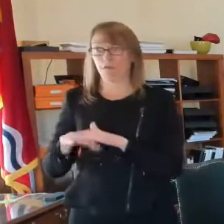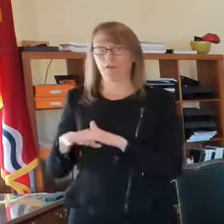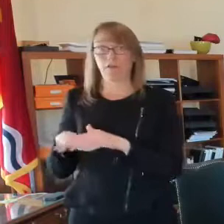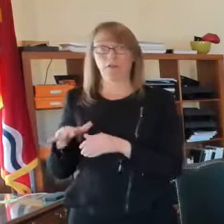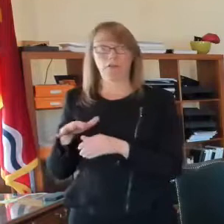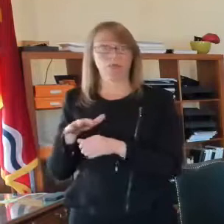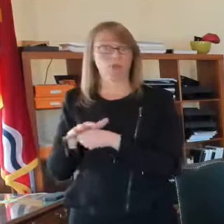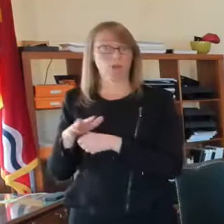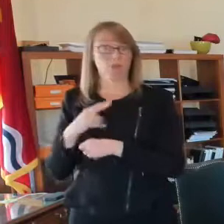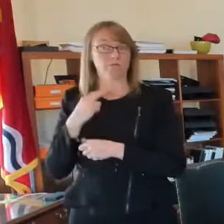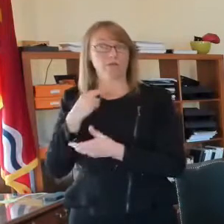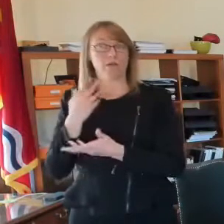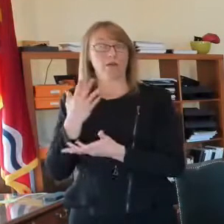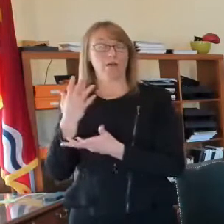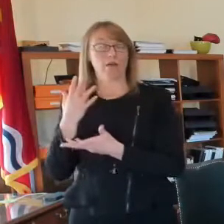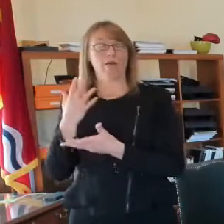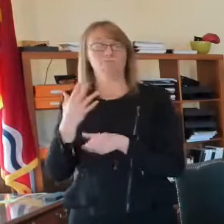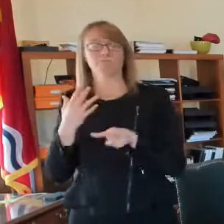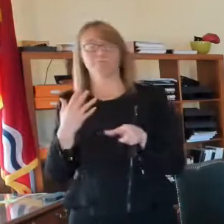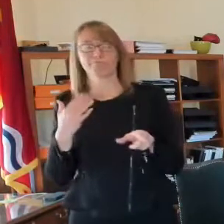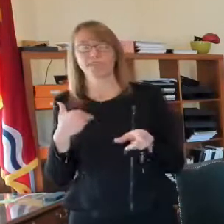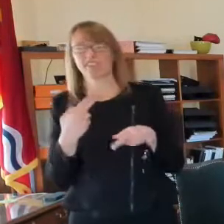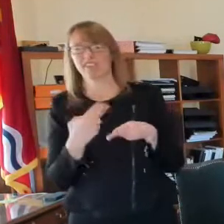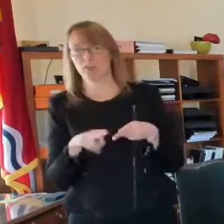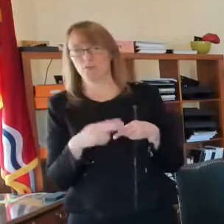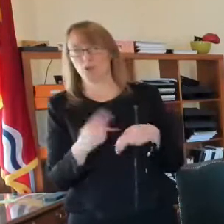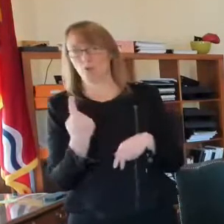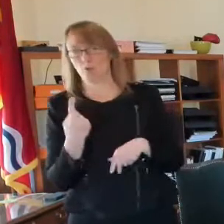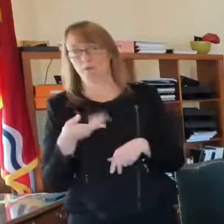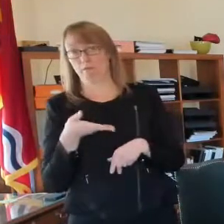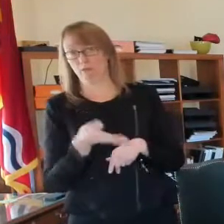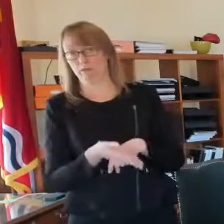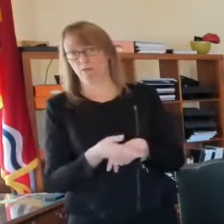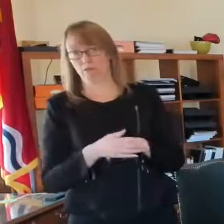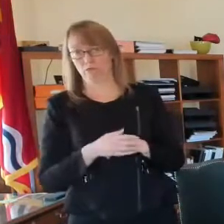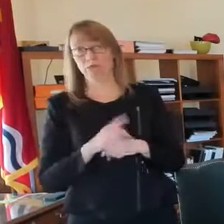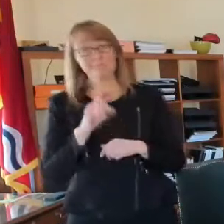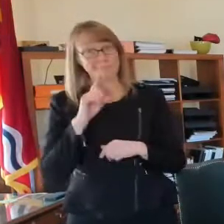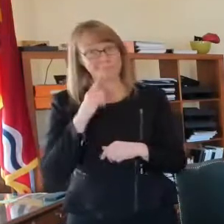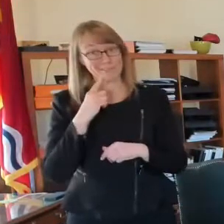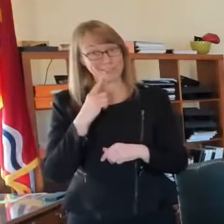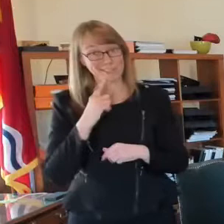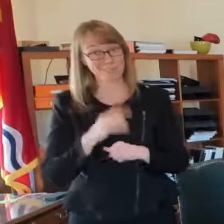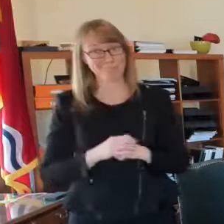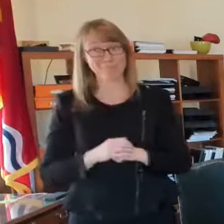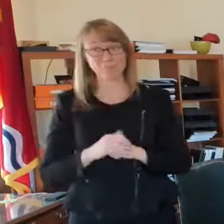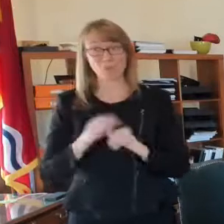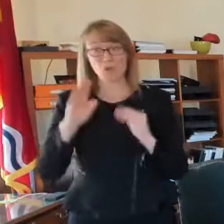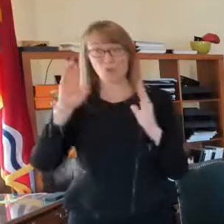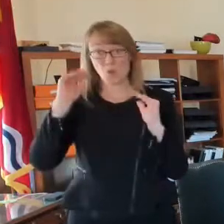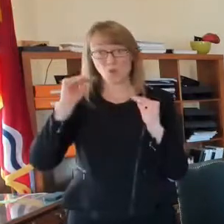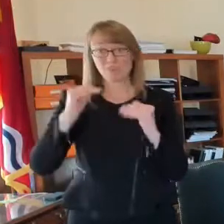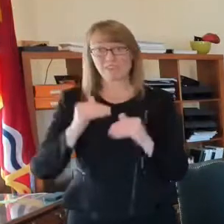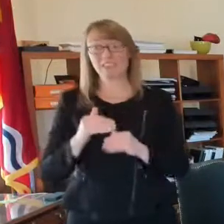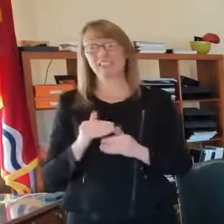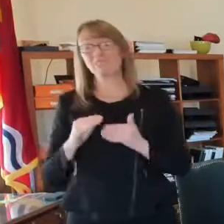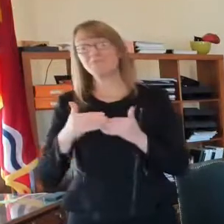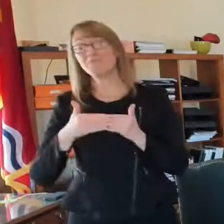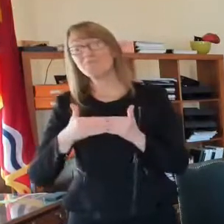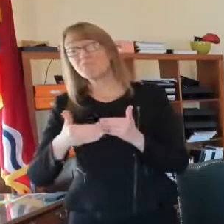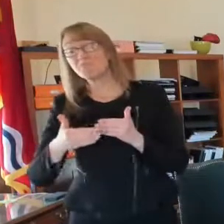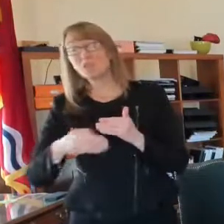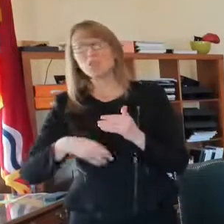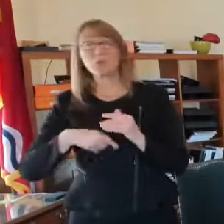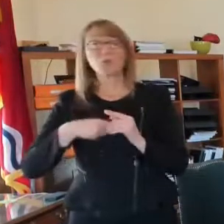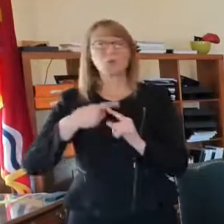I hope, in a month or 2 months or 3 months, somebody's saying to me,